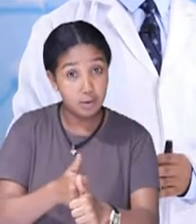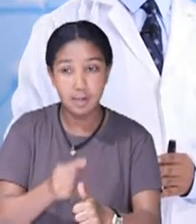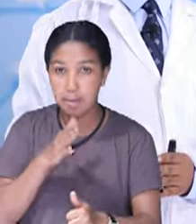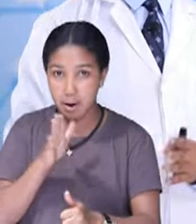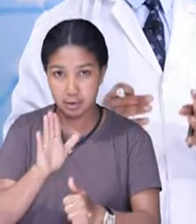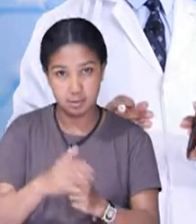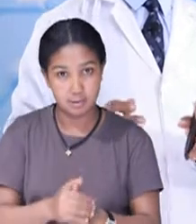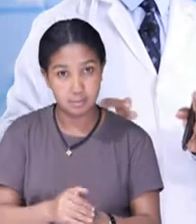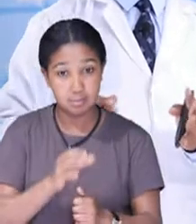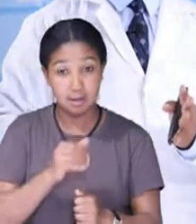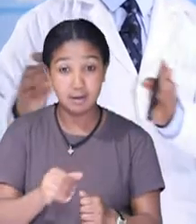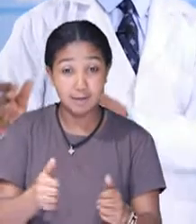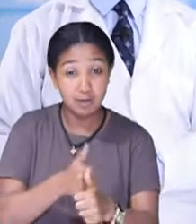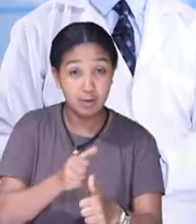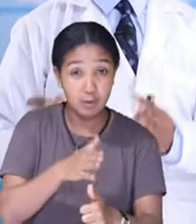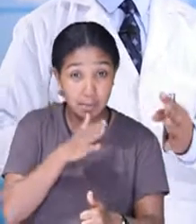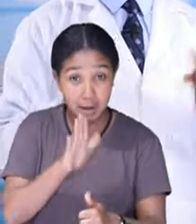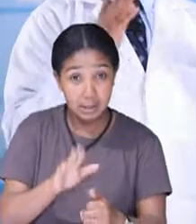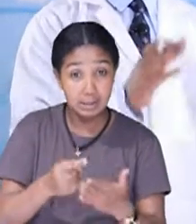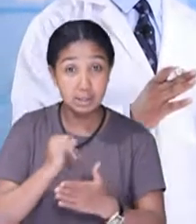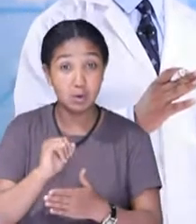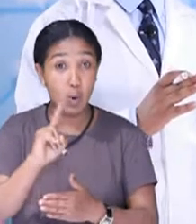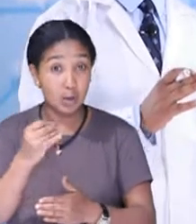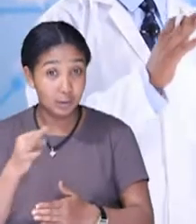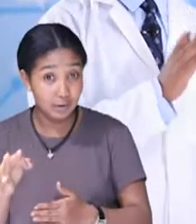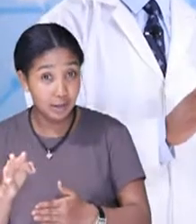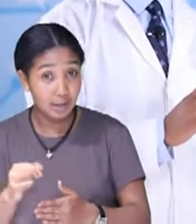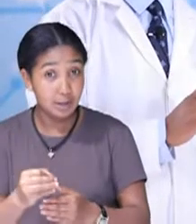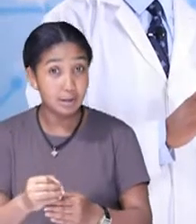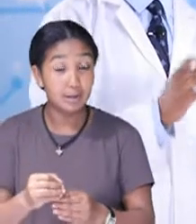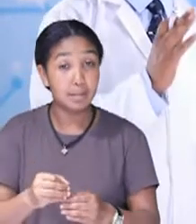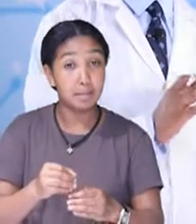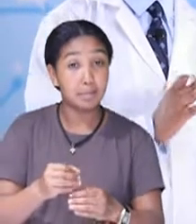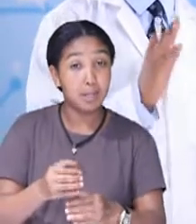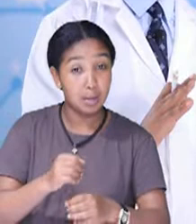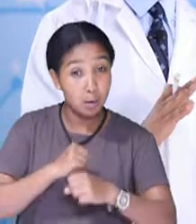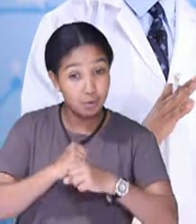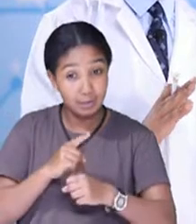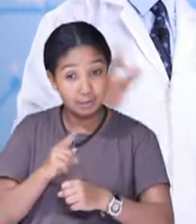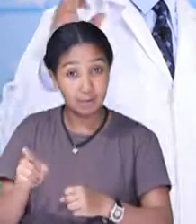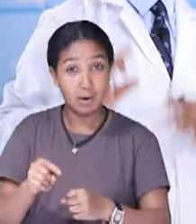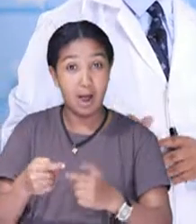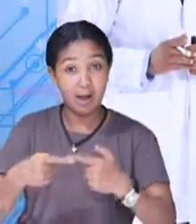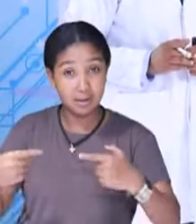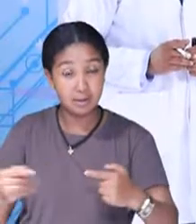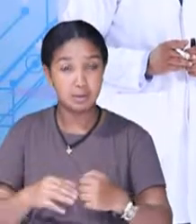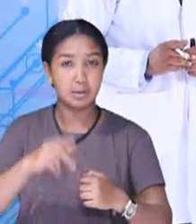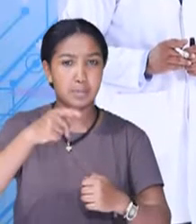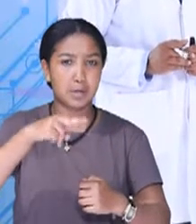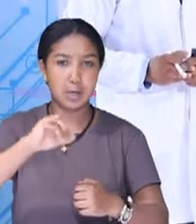mother. If they follow their mother, this is one of the preventive. They protect themselves against